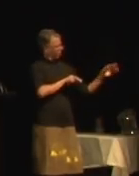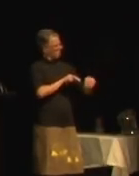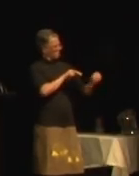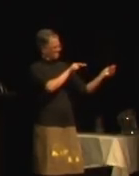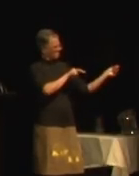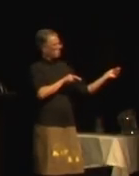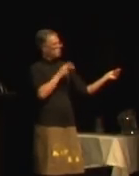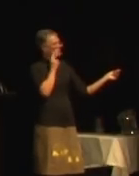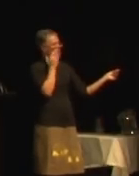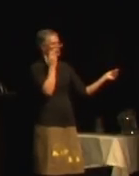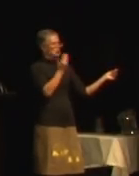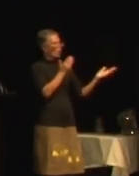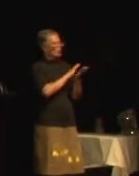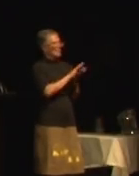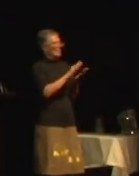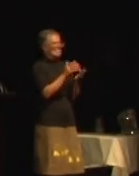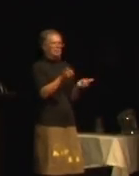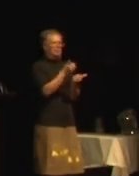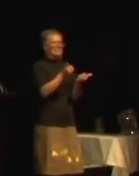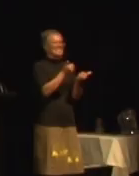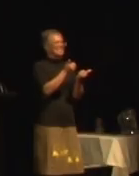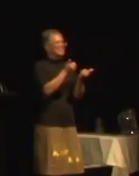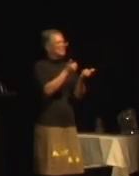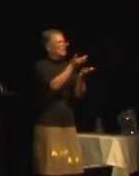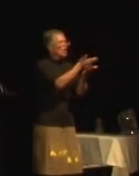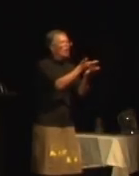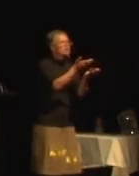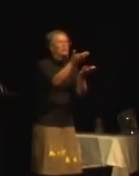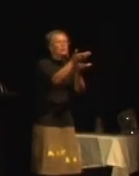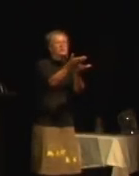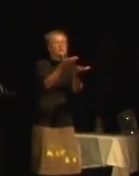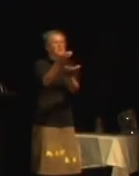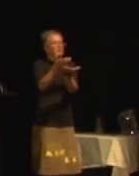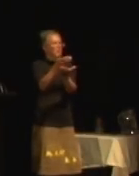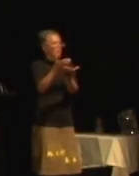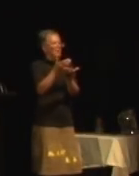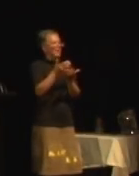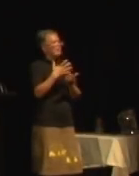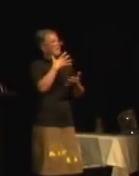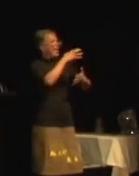community, but also that there were five different access options given. It wasn't an all or nothing.